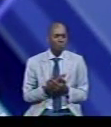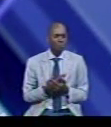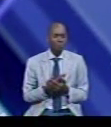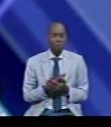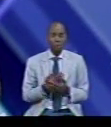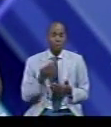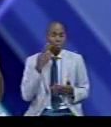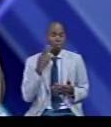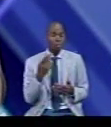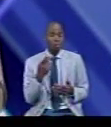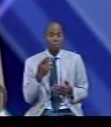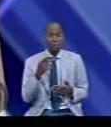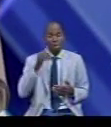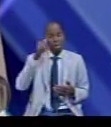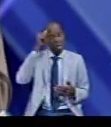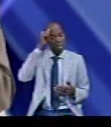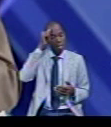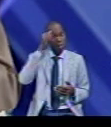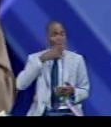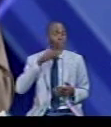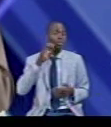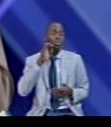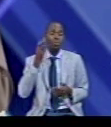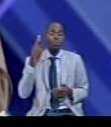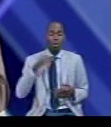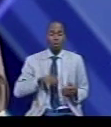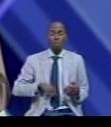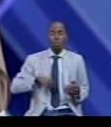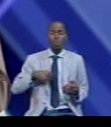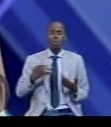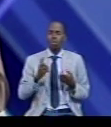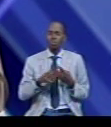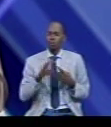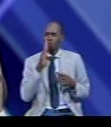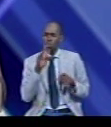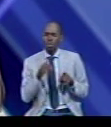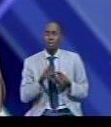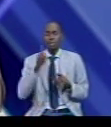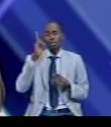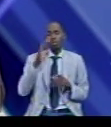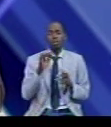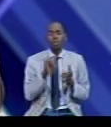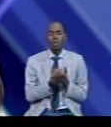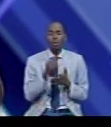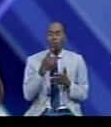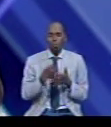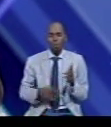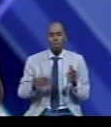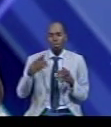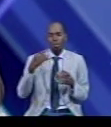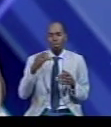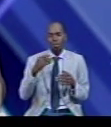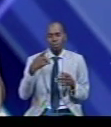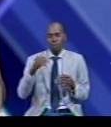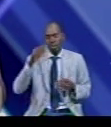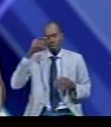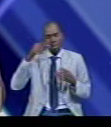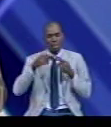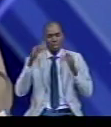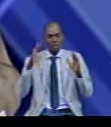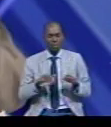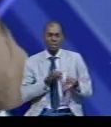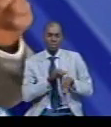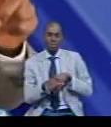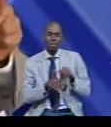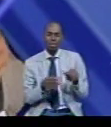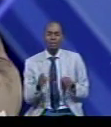Eve, they were proud. They wanted to be like God. That was what the enemy presented unto them in the garden. As a result